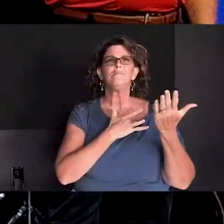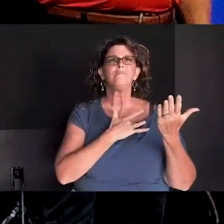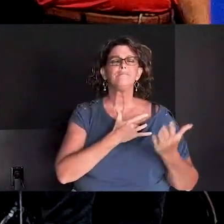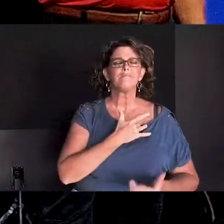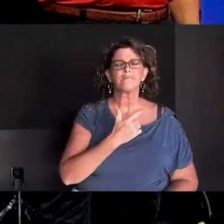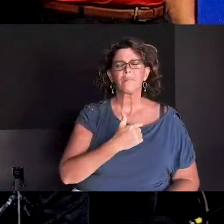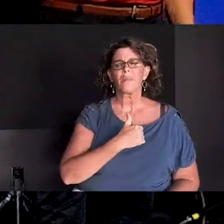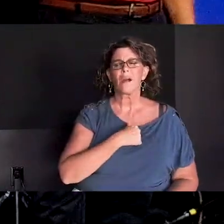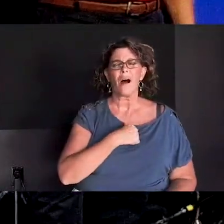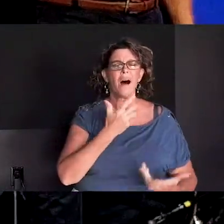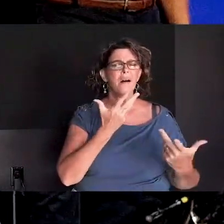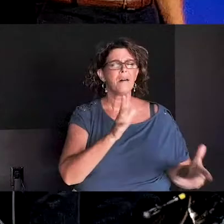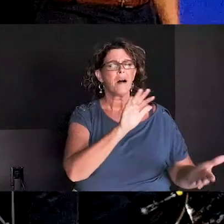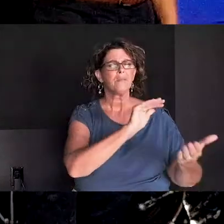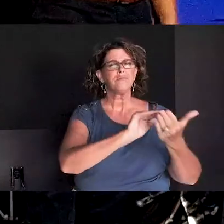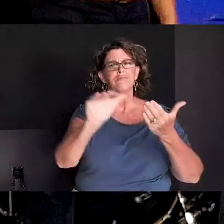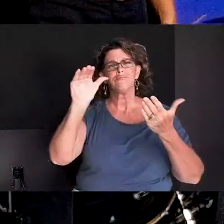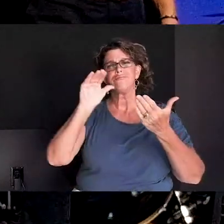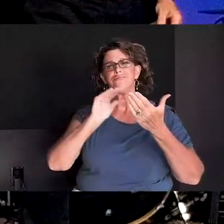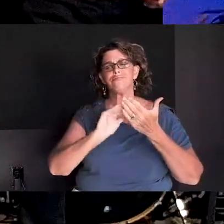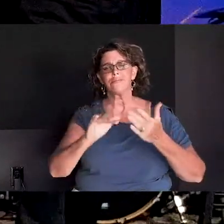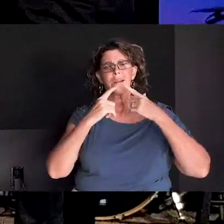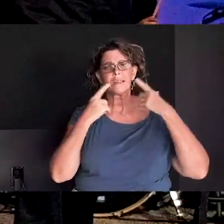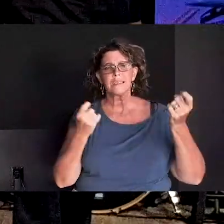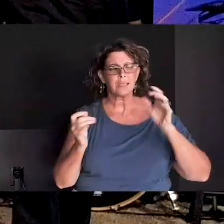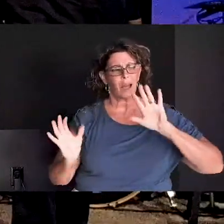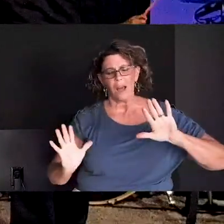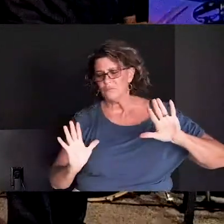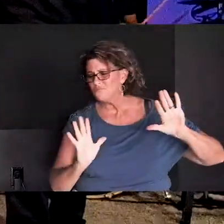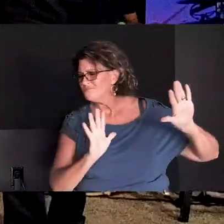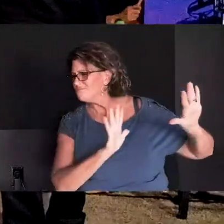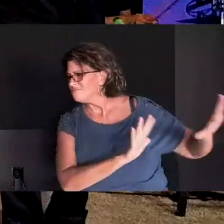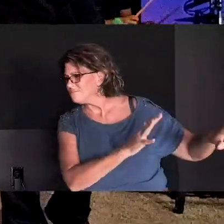name, I ran out of that grave,